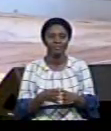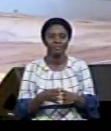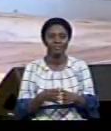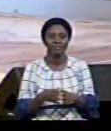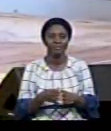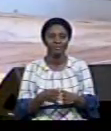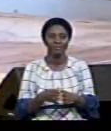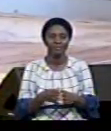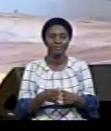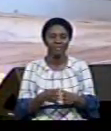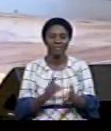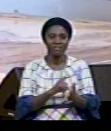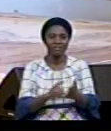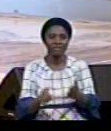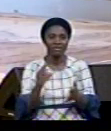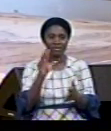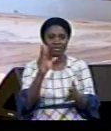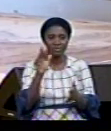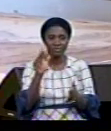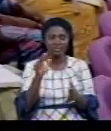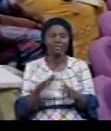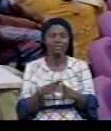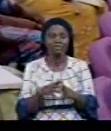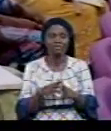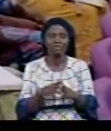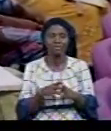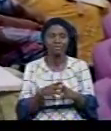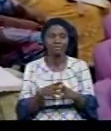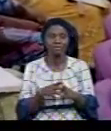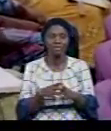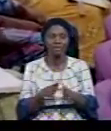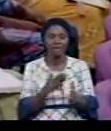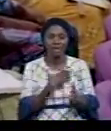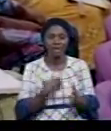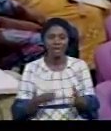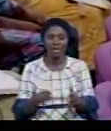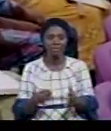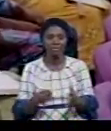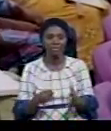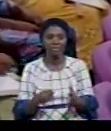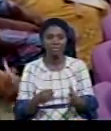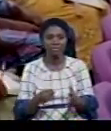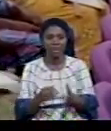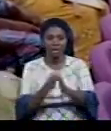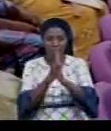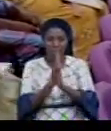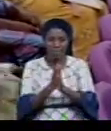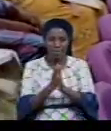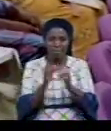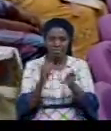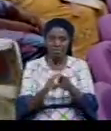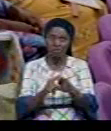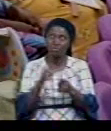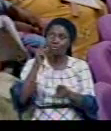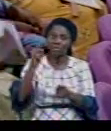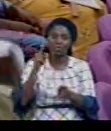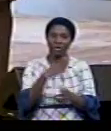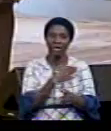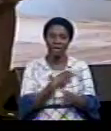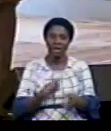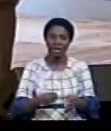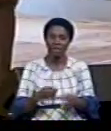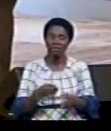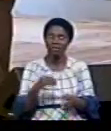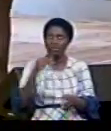at verse 13. And he prayed unto him, and he was entreated of